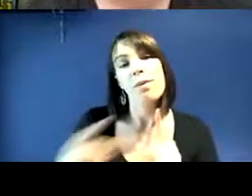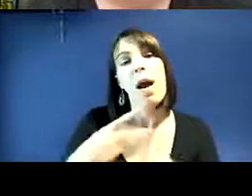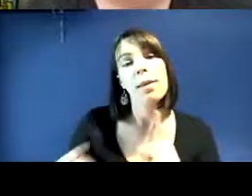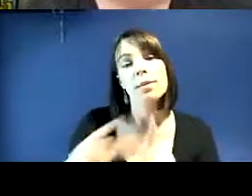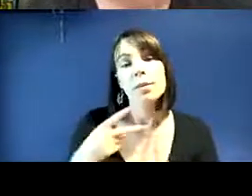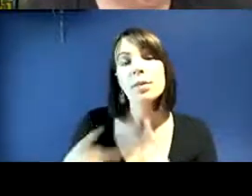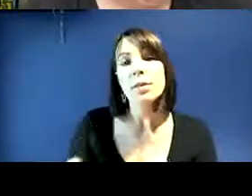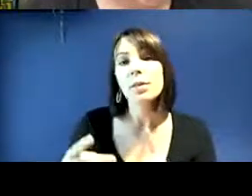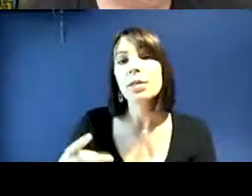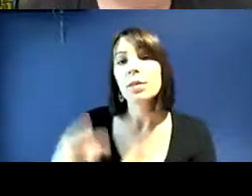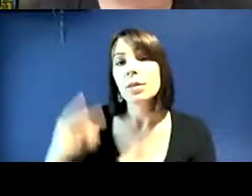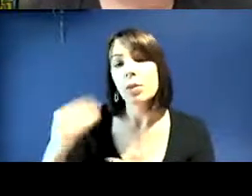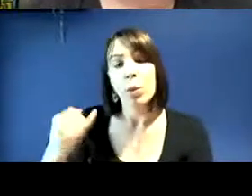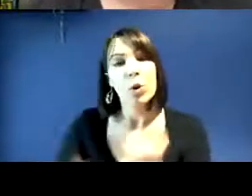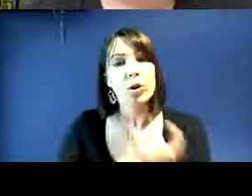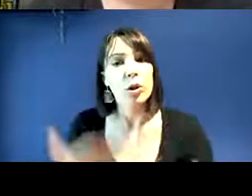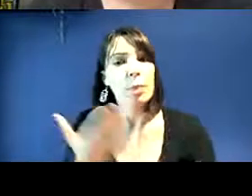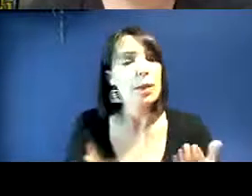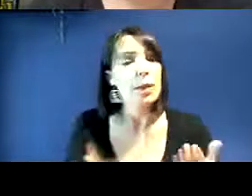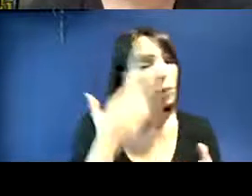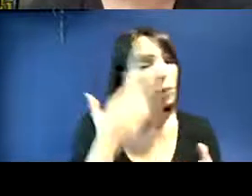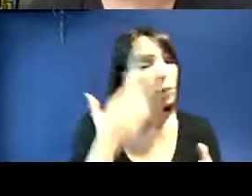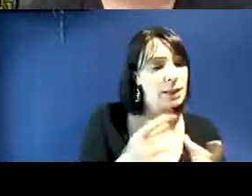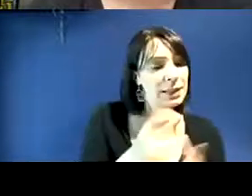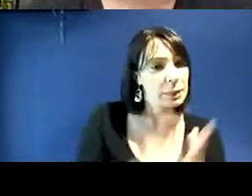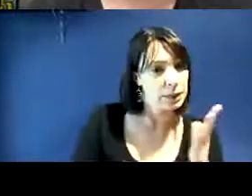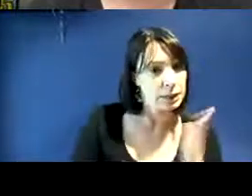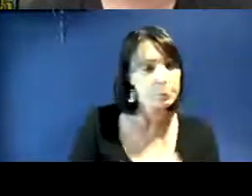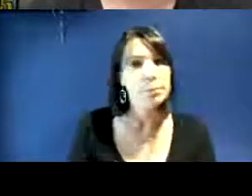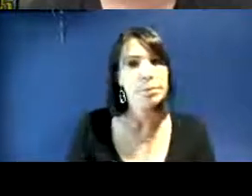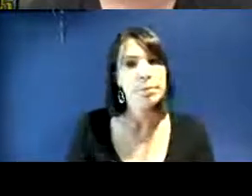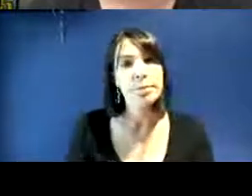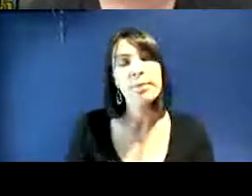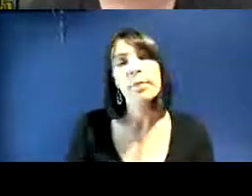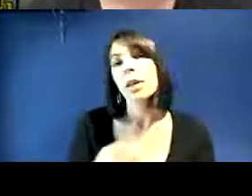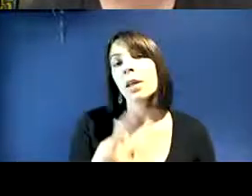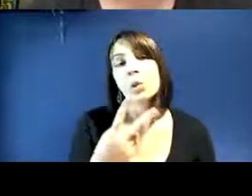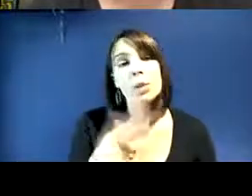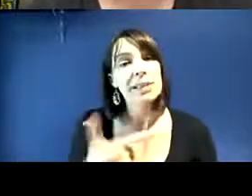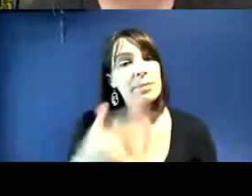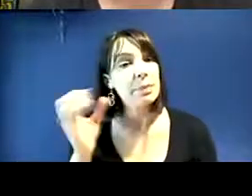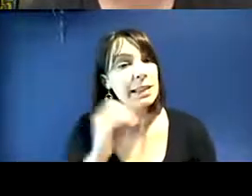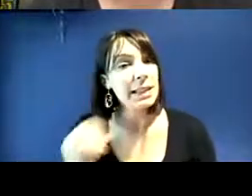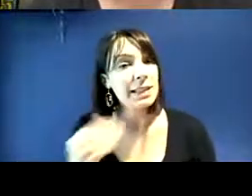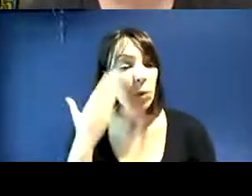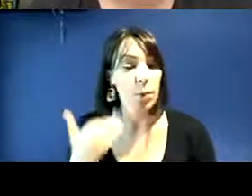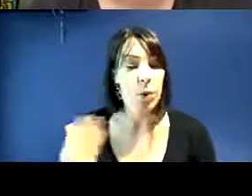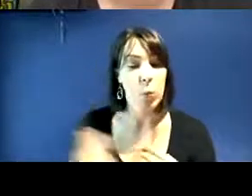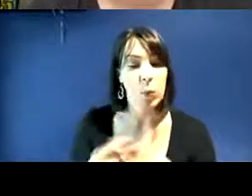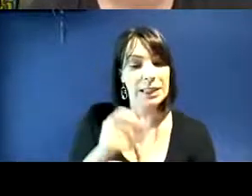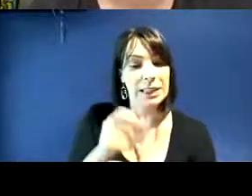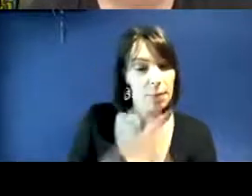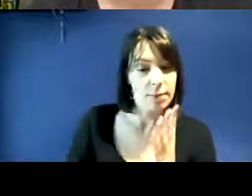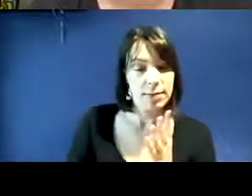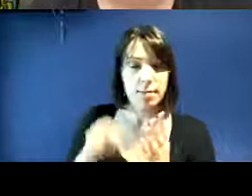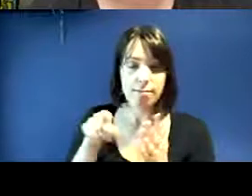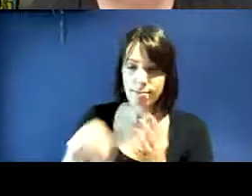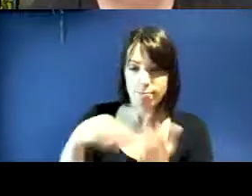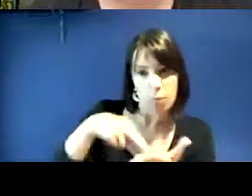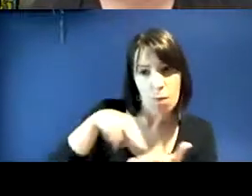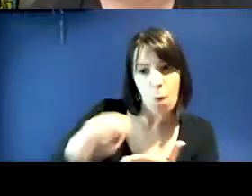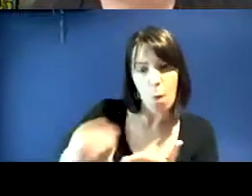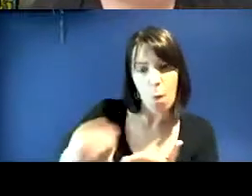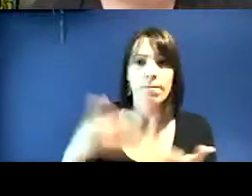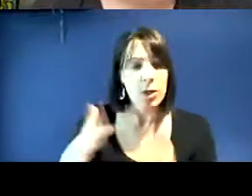of women without disability. And that 27% of women with disability report being stalked